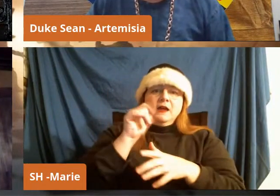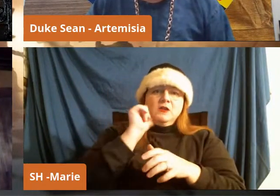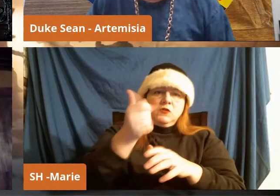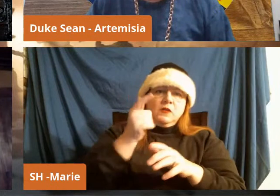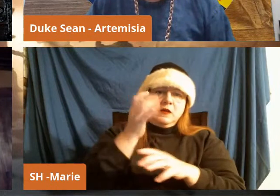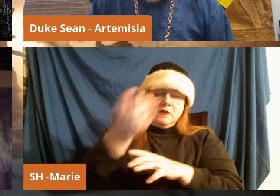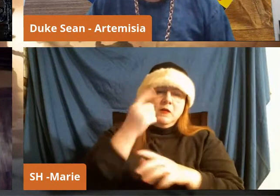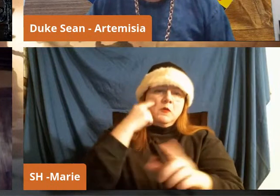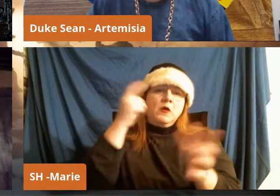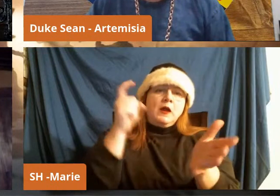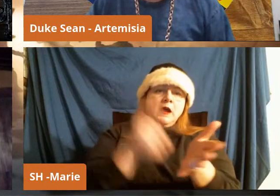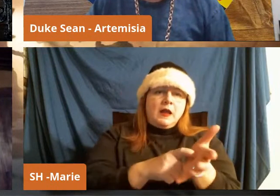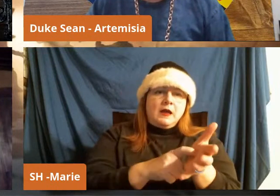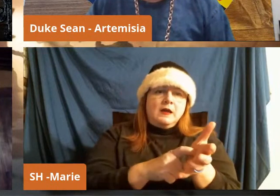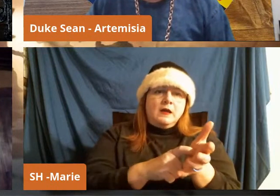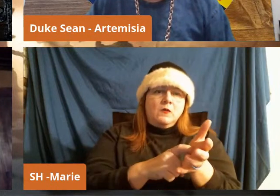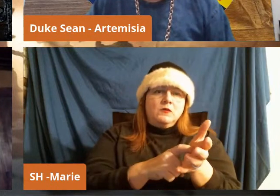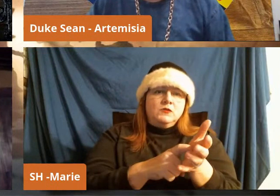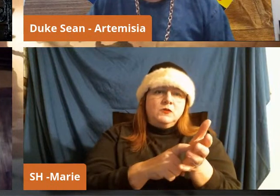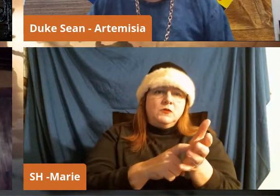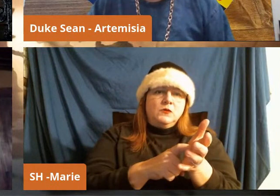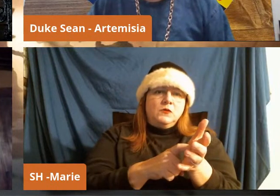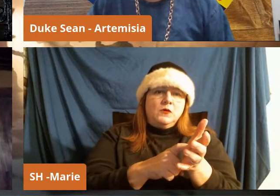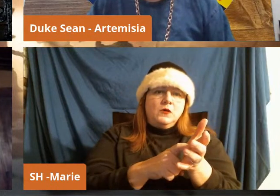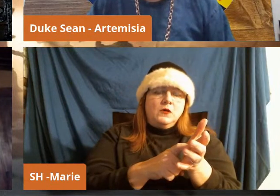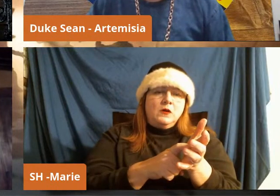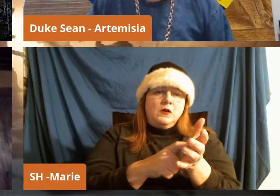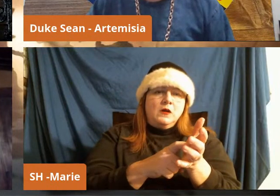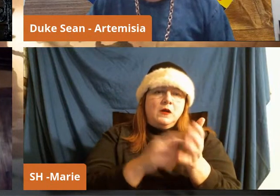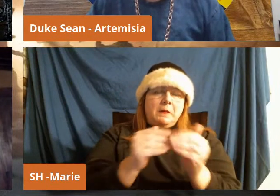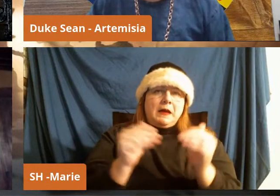be recognized once you reach a certain amount.